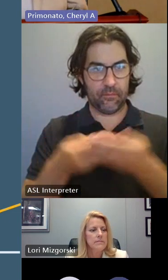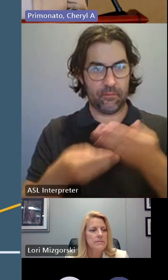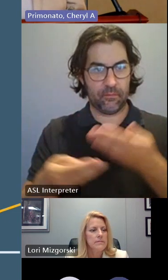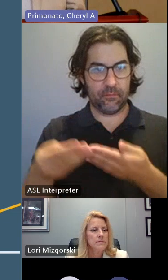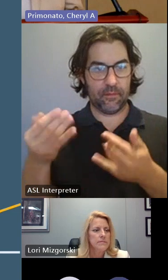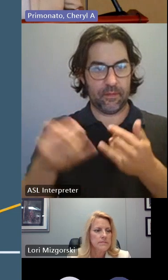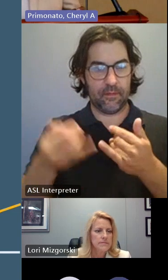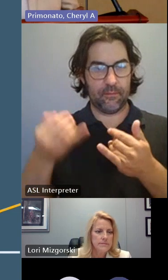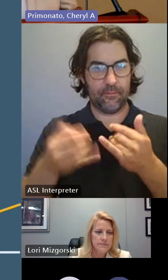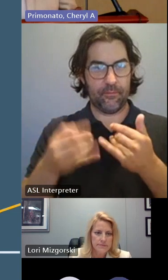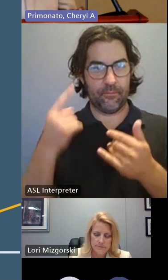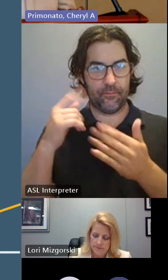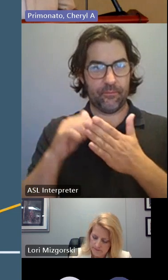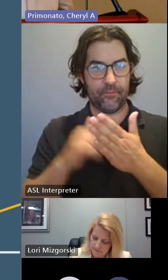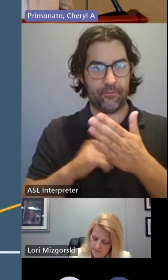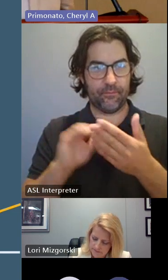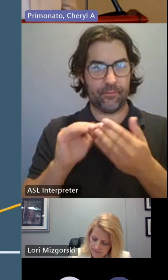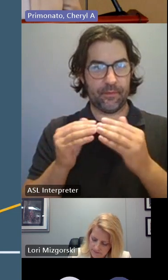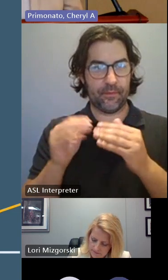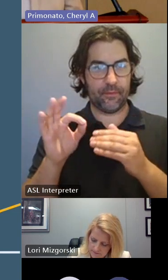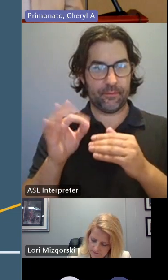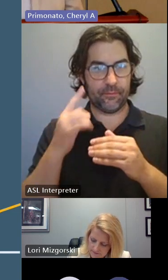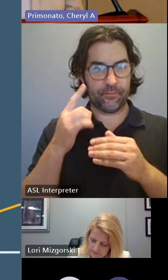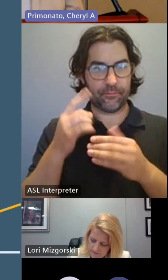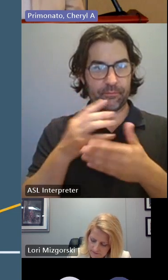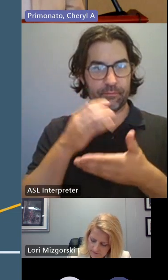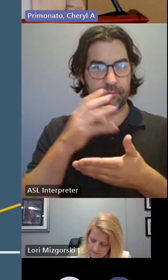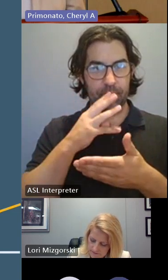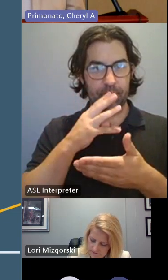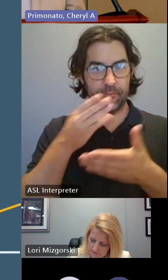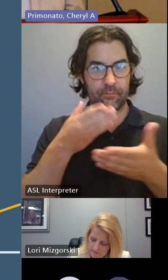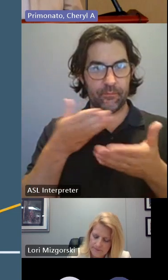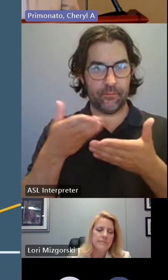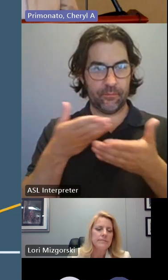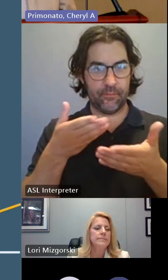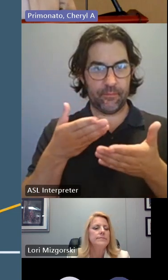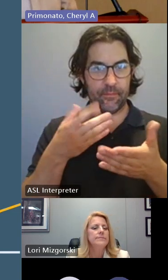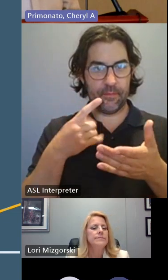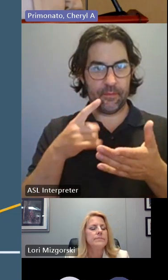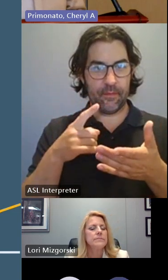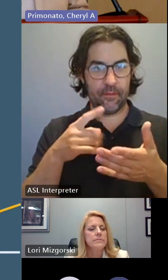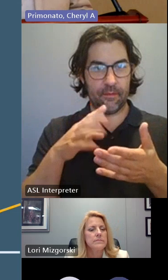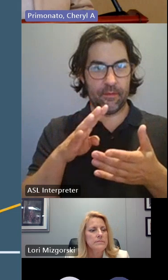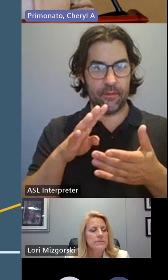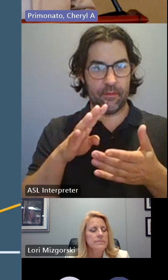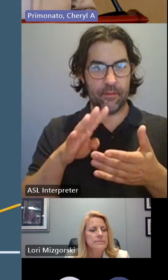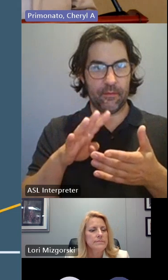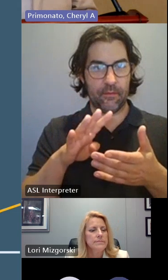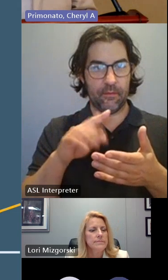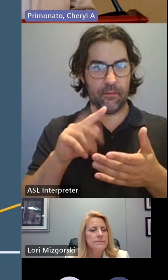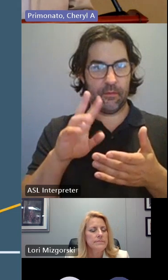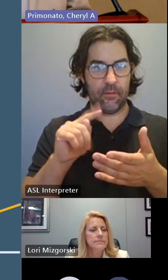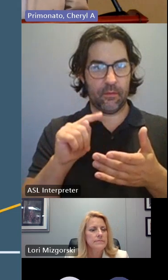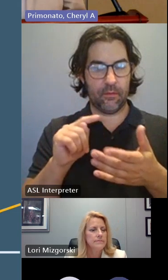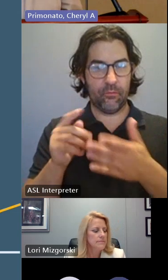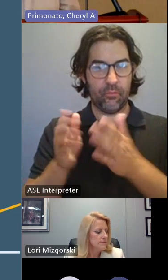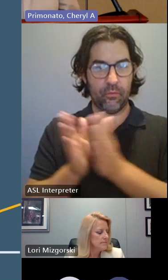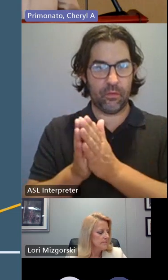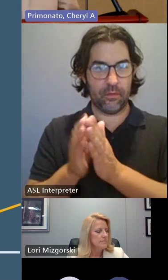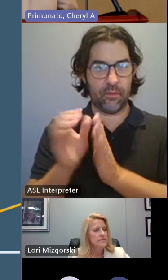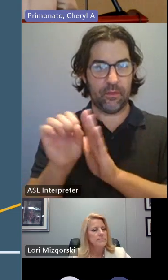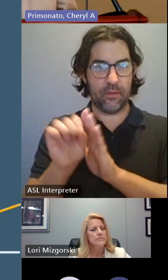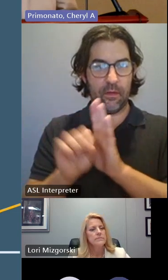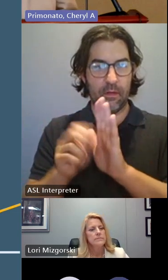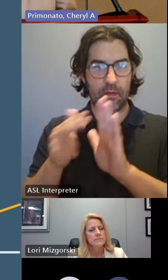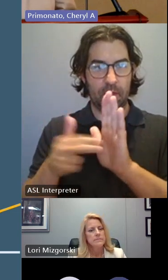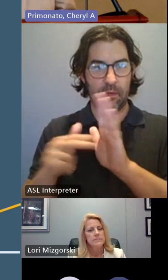item on our agenda, number 9, is for bottled water services, and PRT is requesting to piggyback on the state contract.